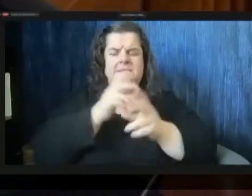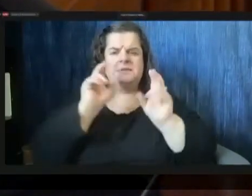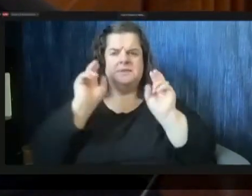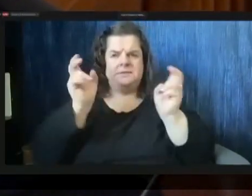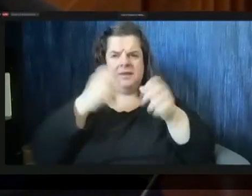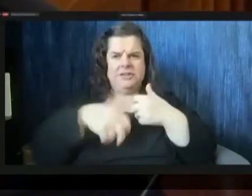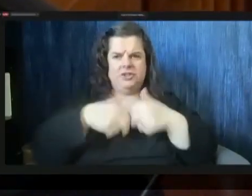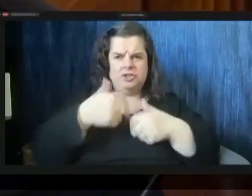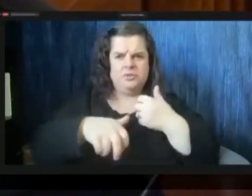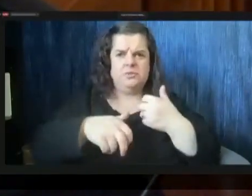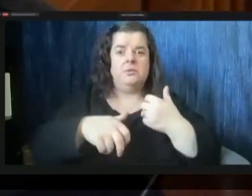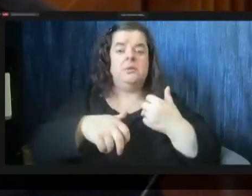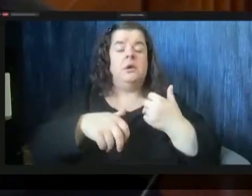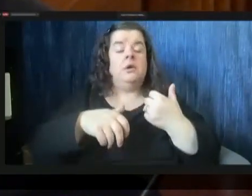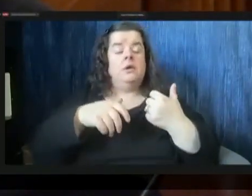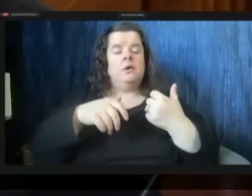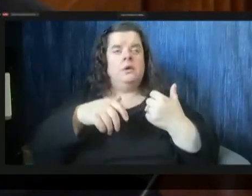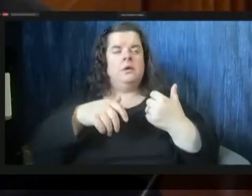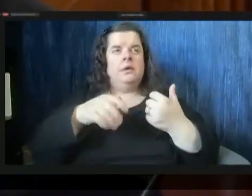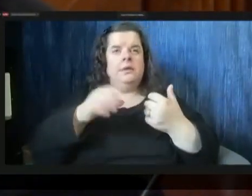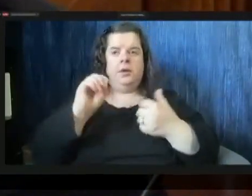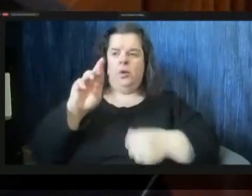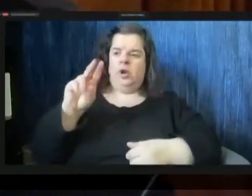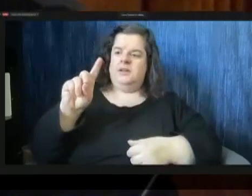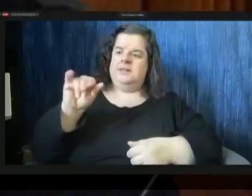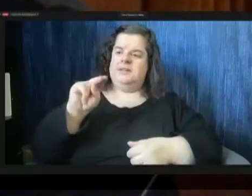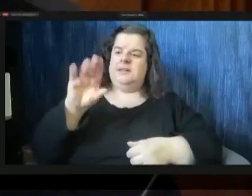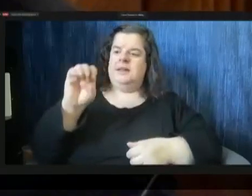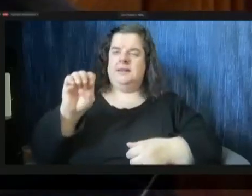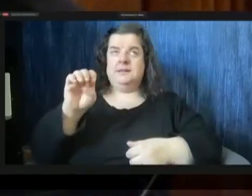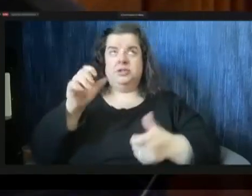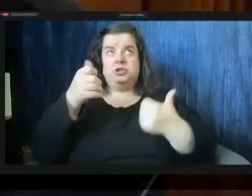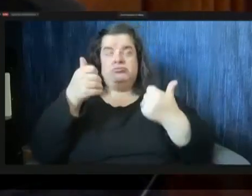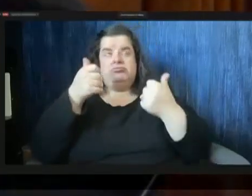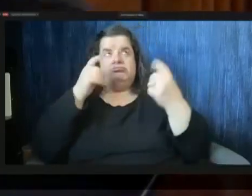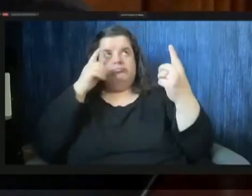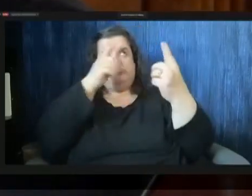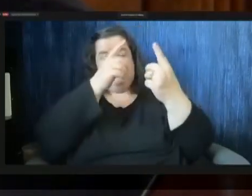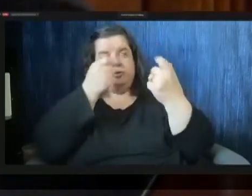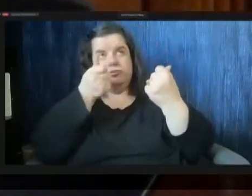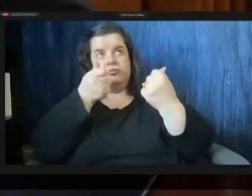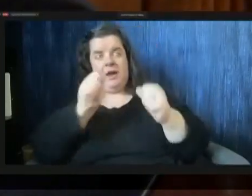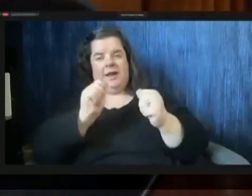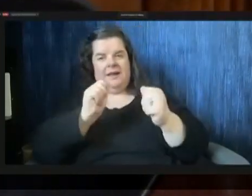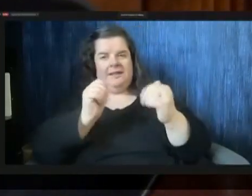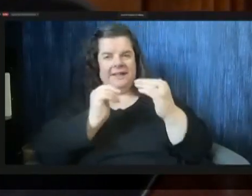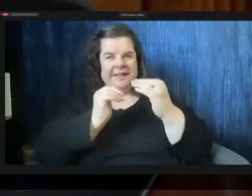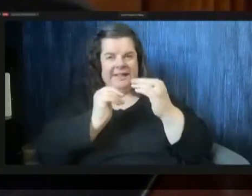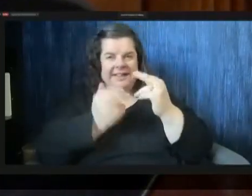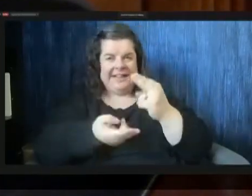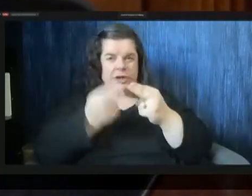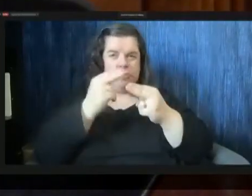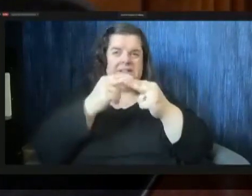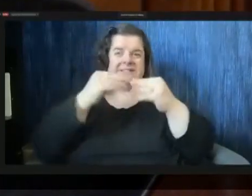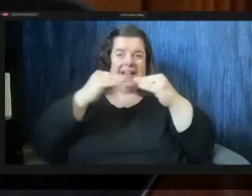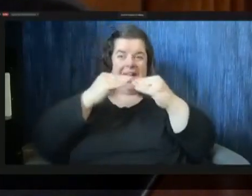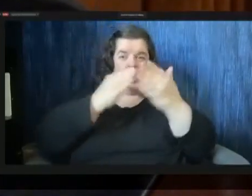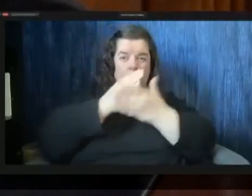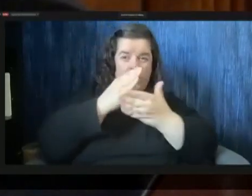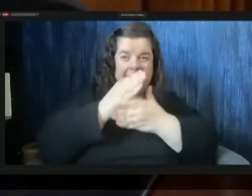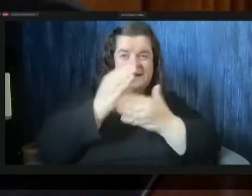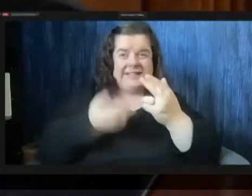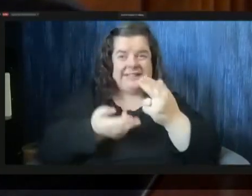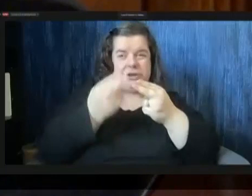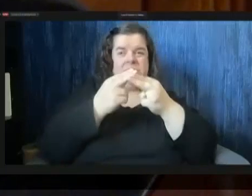the ordinance attempts to achieve, which is increased equity and increased community voice in development at